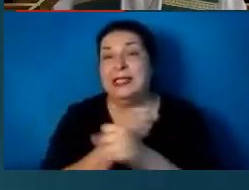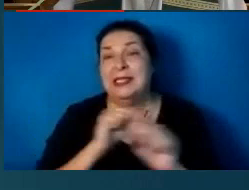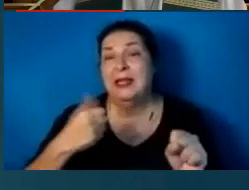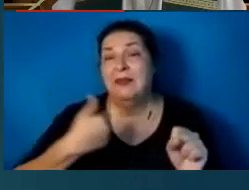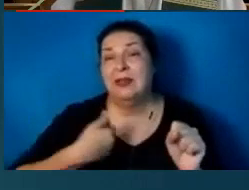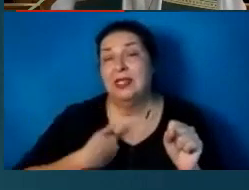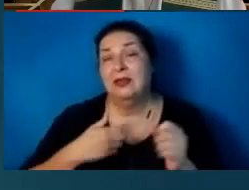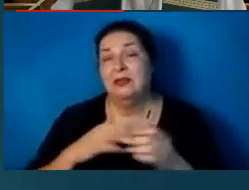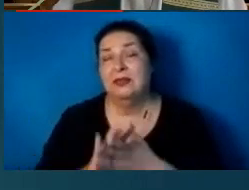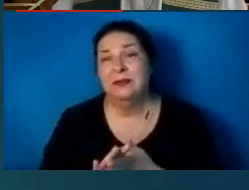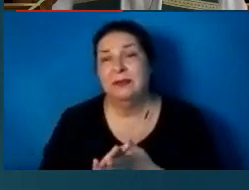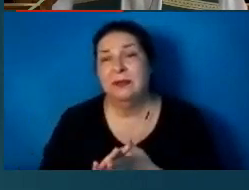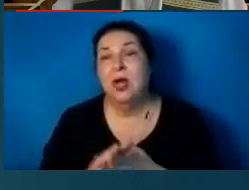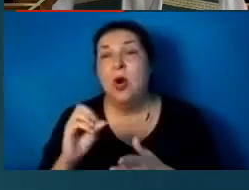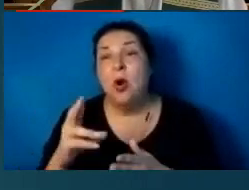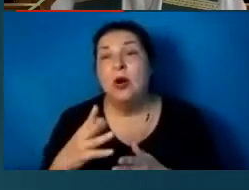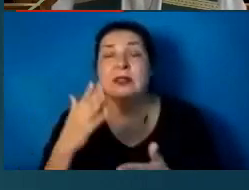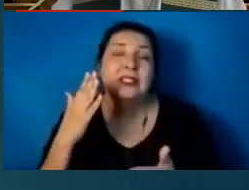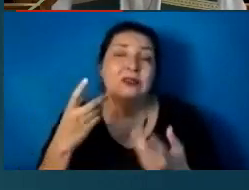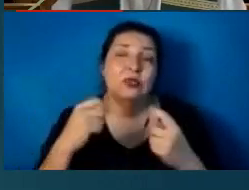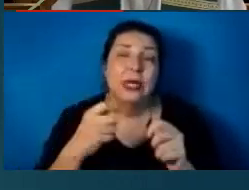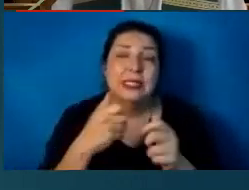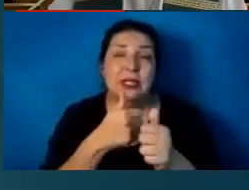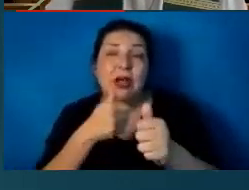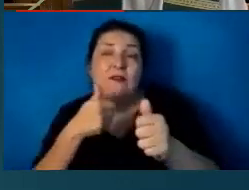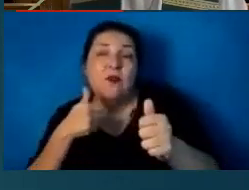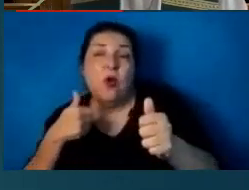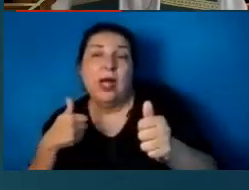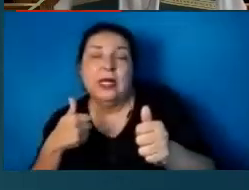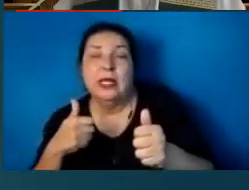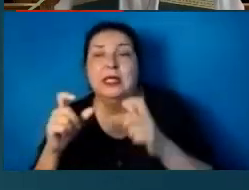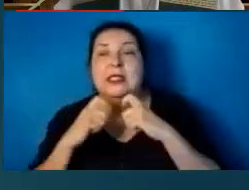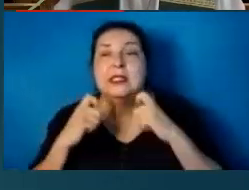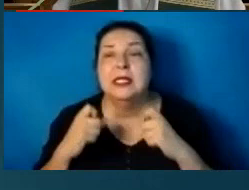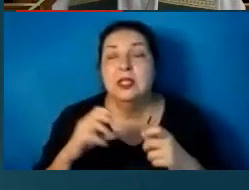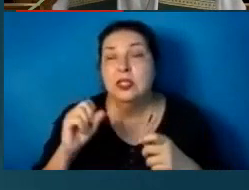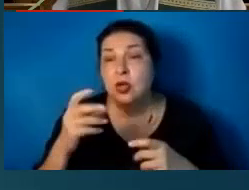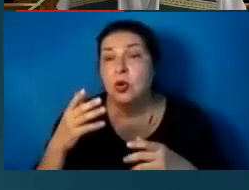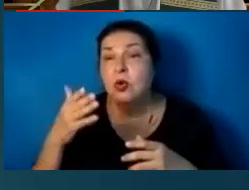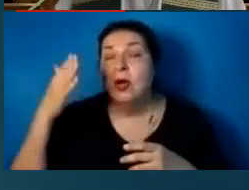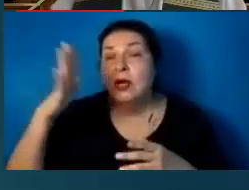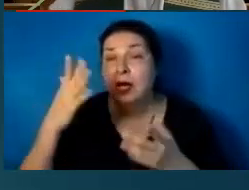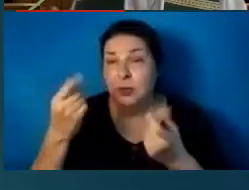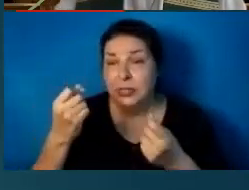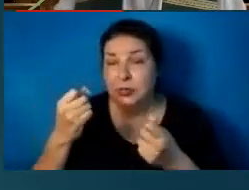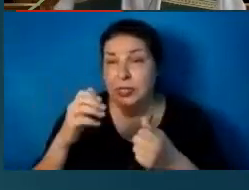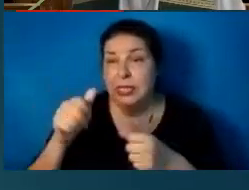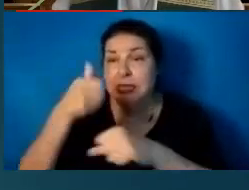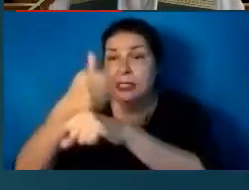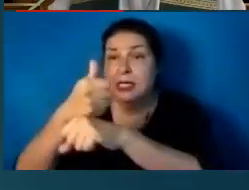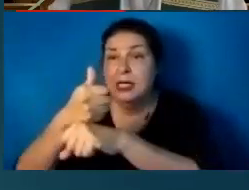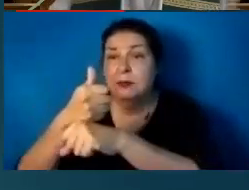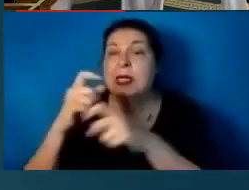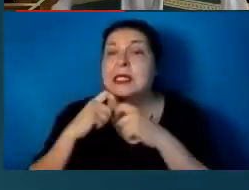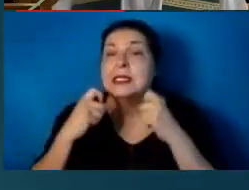sin. So God took sin out the way. He carried it to the cross himself and killed